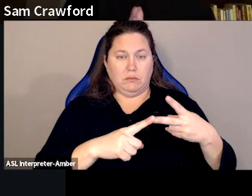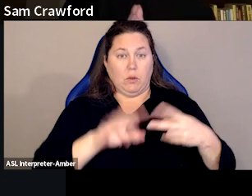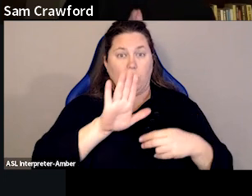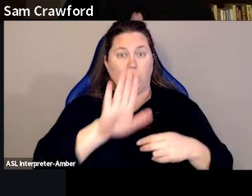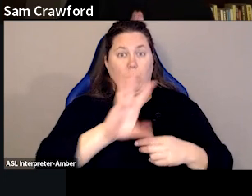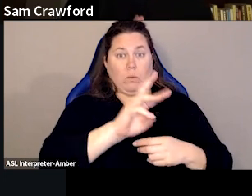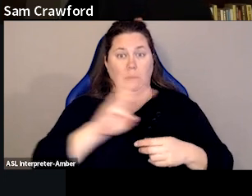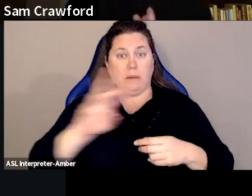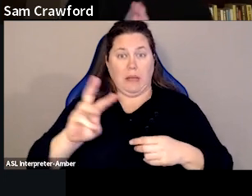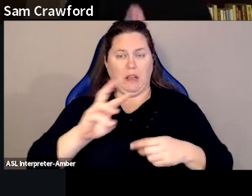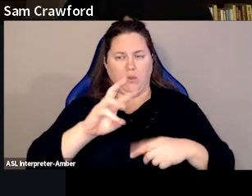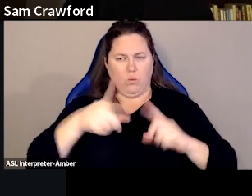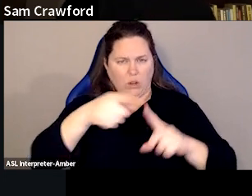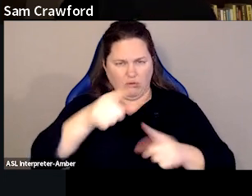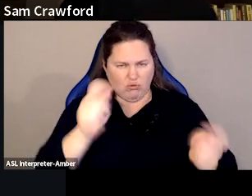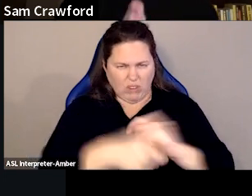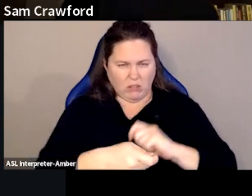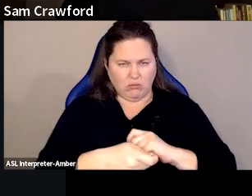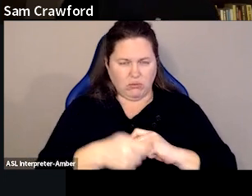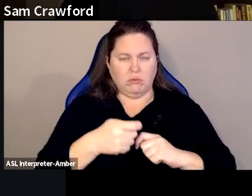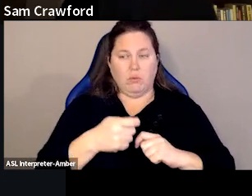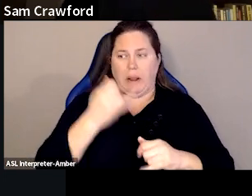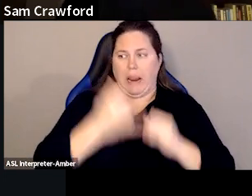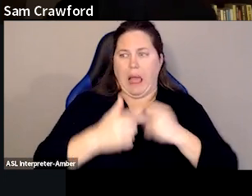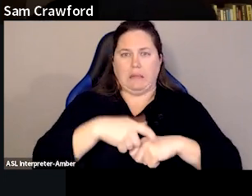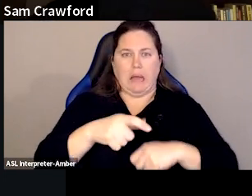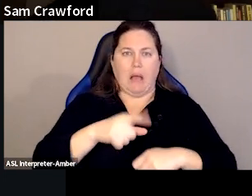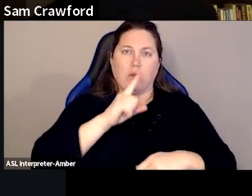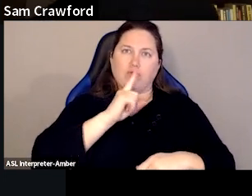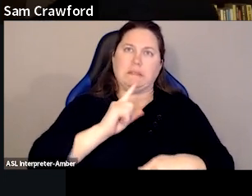website? Was it within the past 3 years or has it been longer?